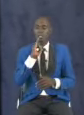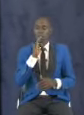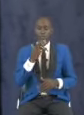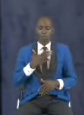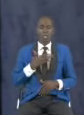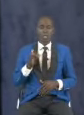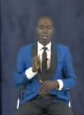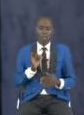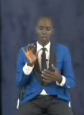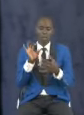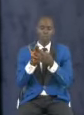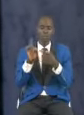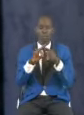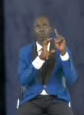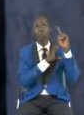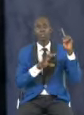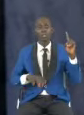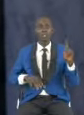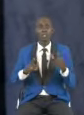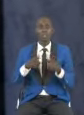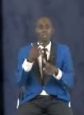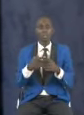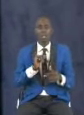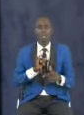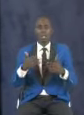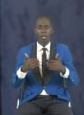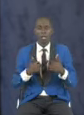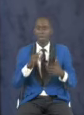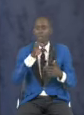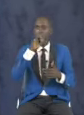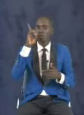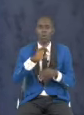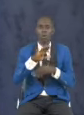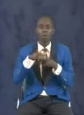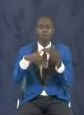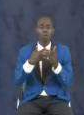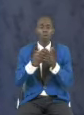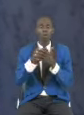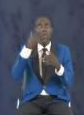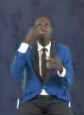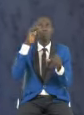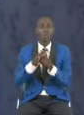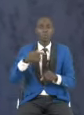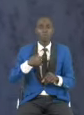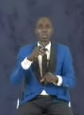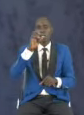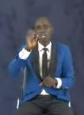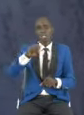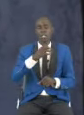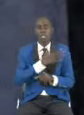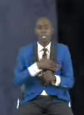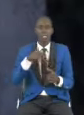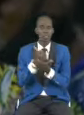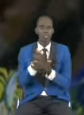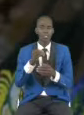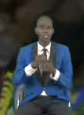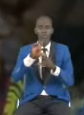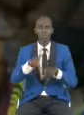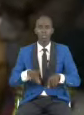Christ. Therefore, I have assurance. All his promises will be yes and amen in your life. In